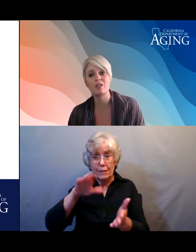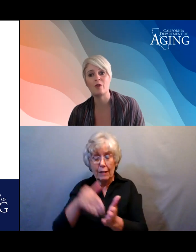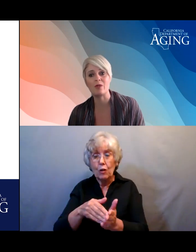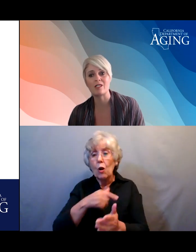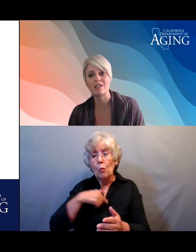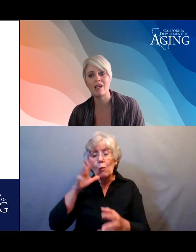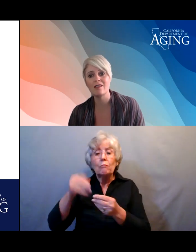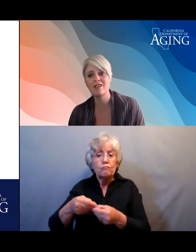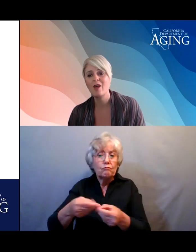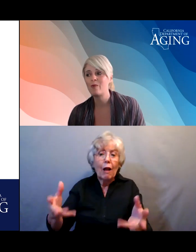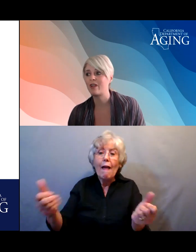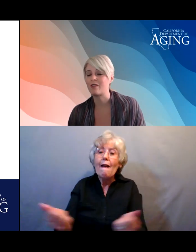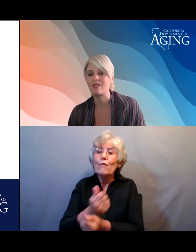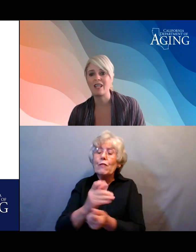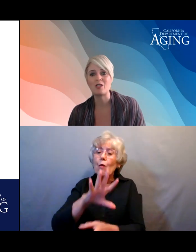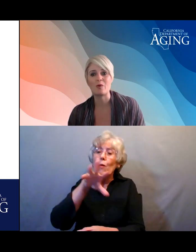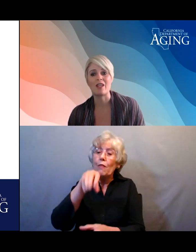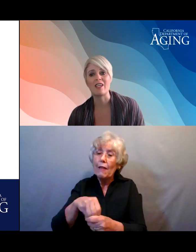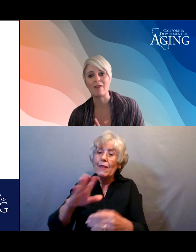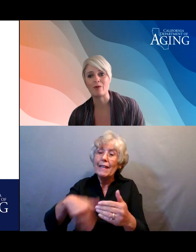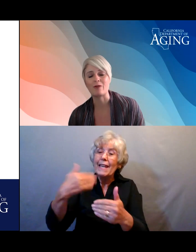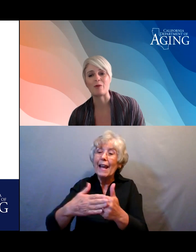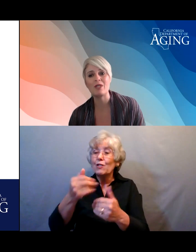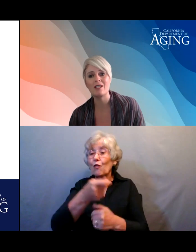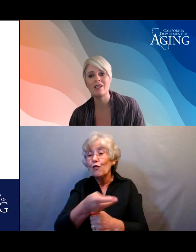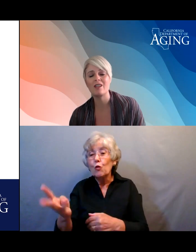the next few business days. But other than that, I just want to thank